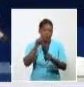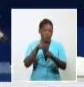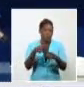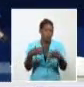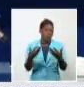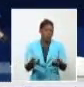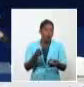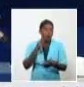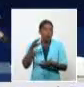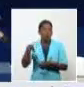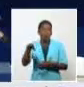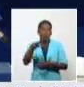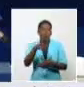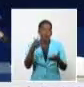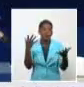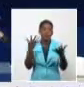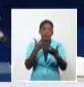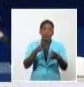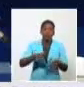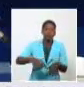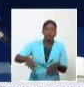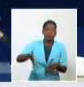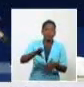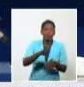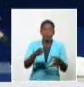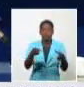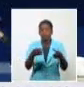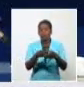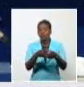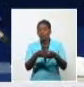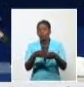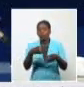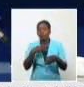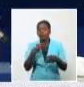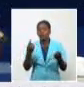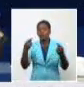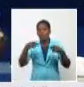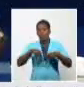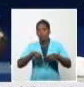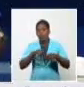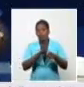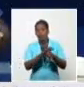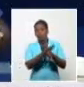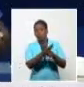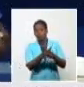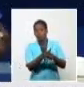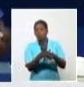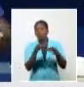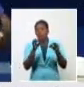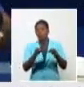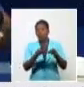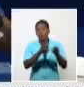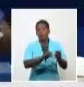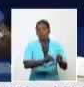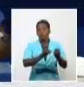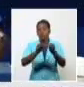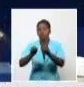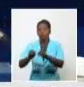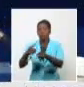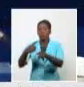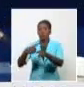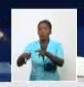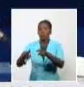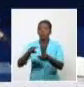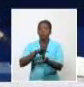find everyone who has the virus in our country in order to isolate them, treat them, and prevent them